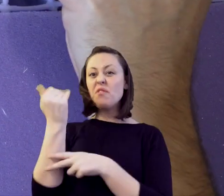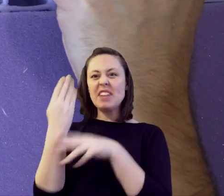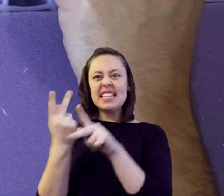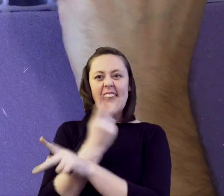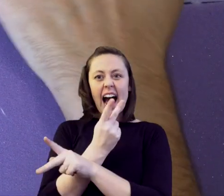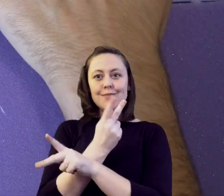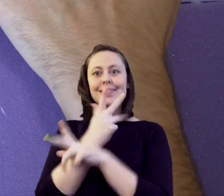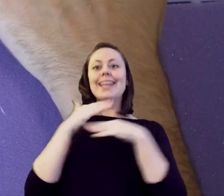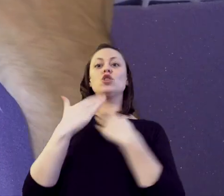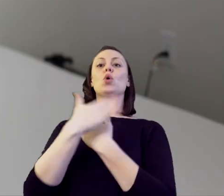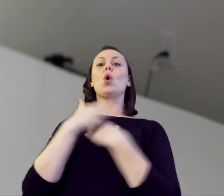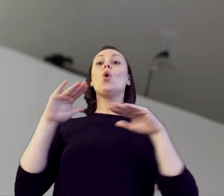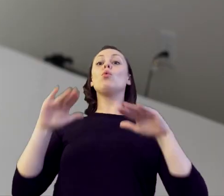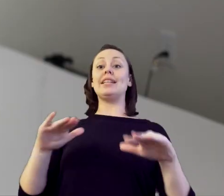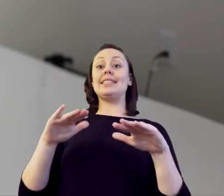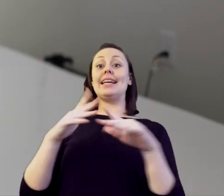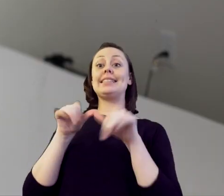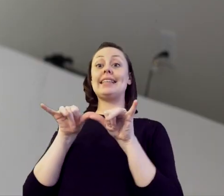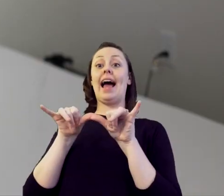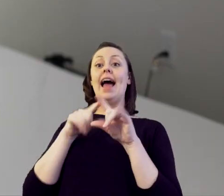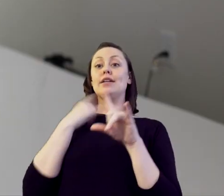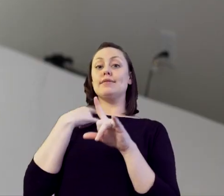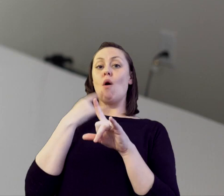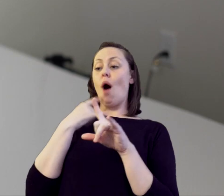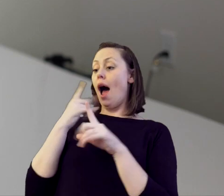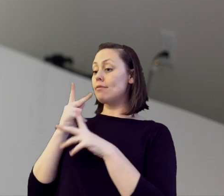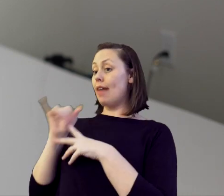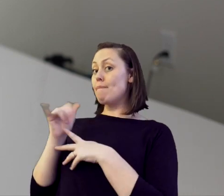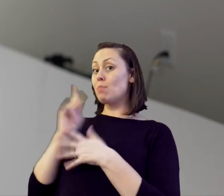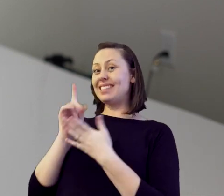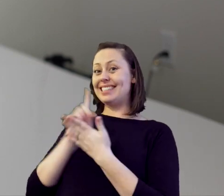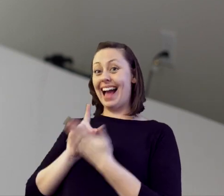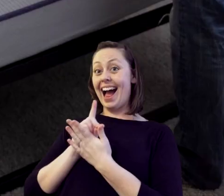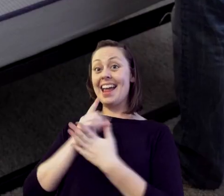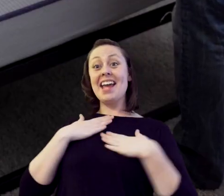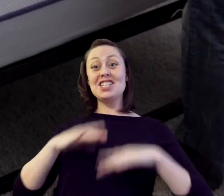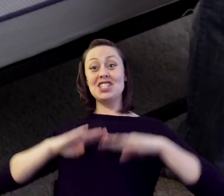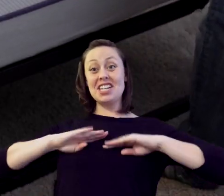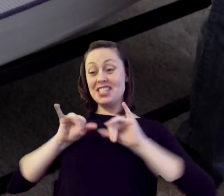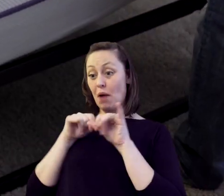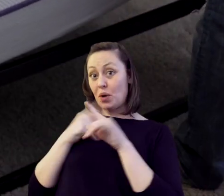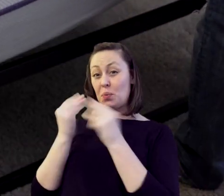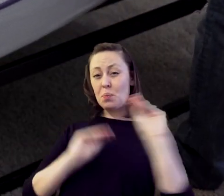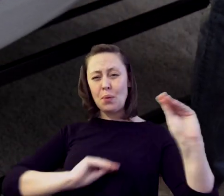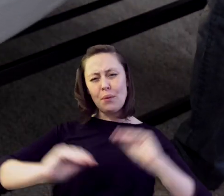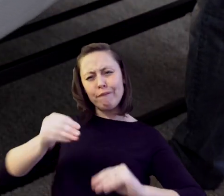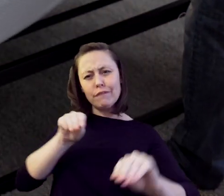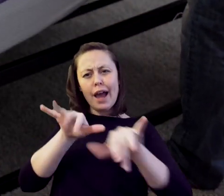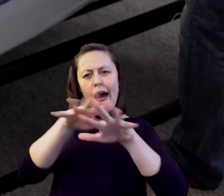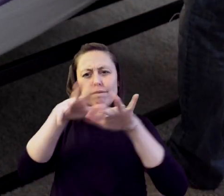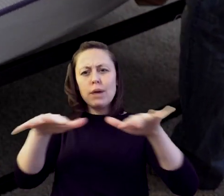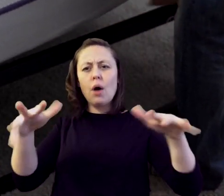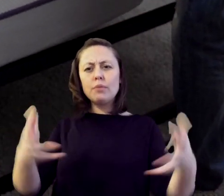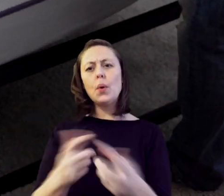its resting size. And as such, Purple designed sheets that would move and stretch along with the Purple